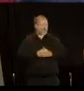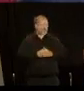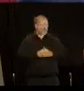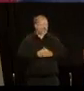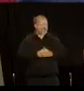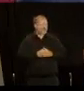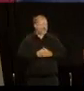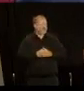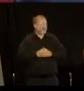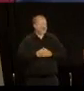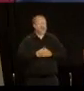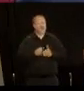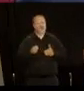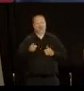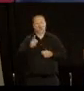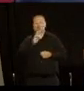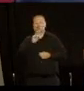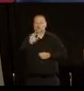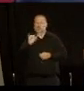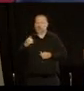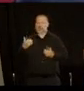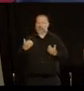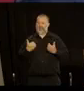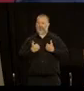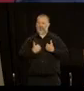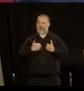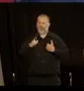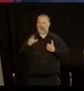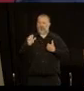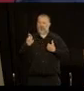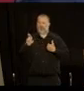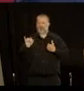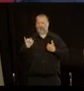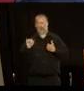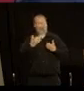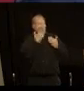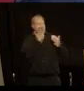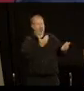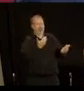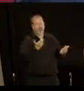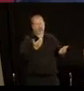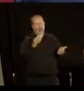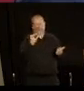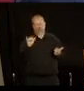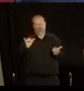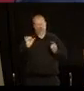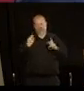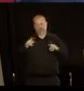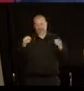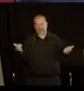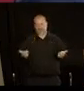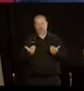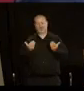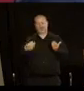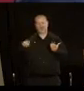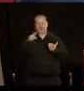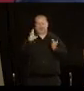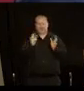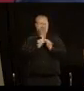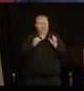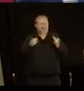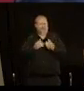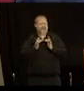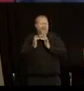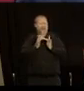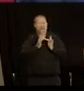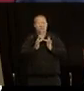So it's very true that we have Lori to thank for this opportunity for you guys to come together,